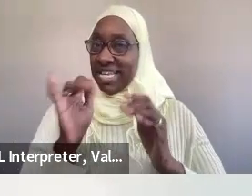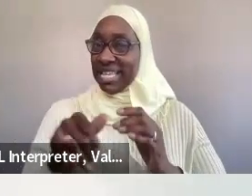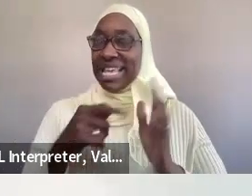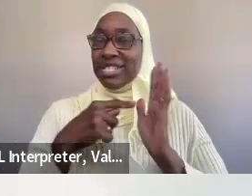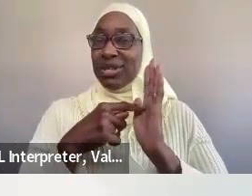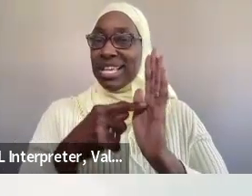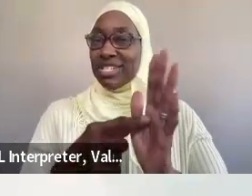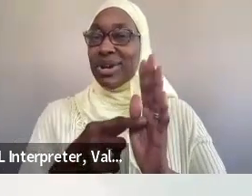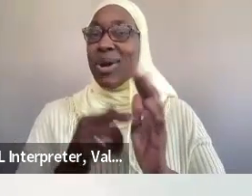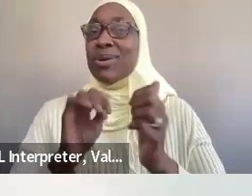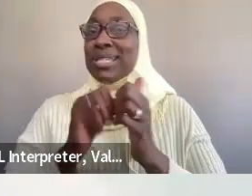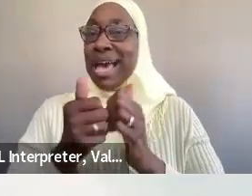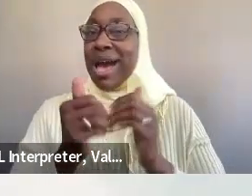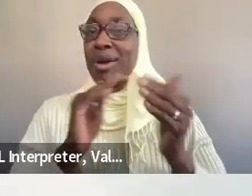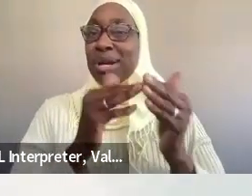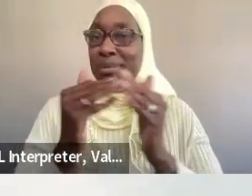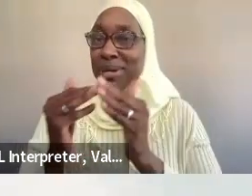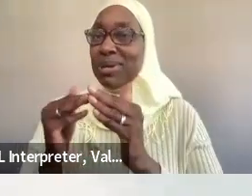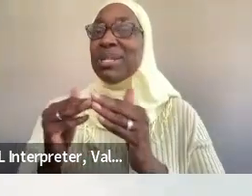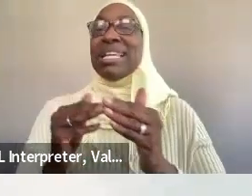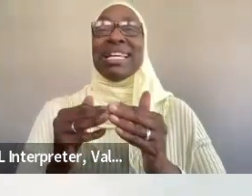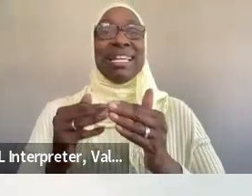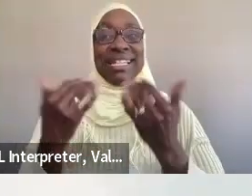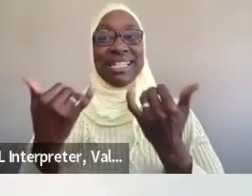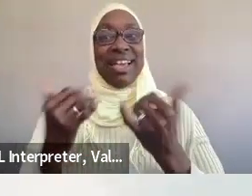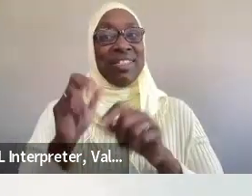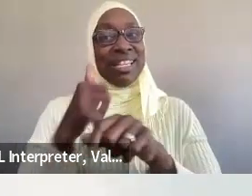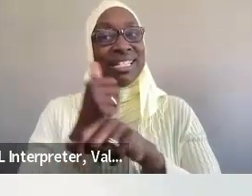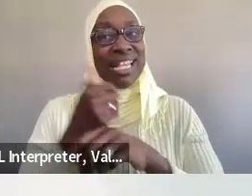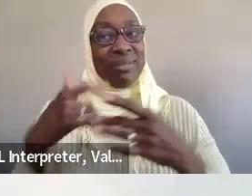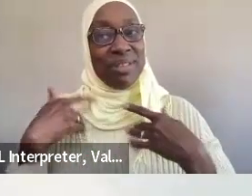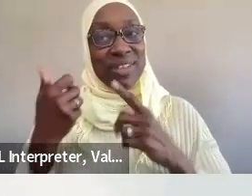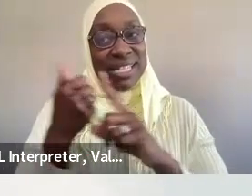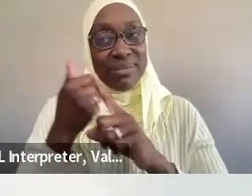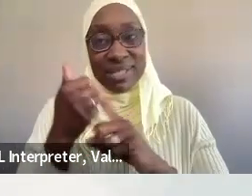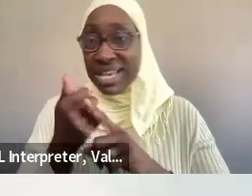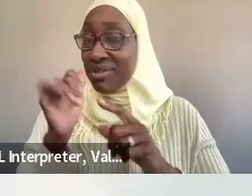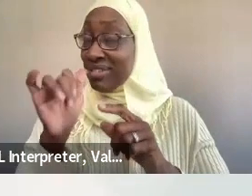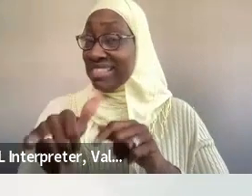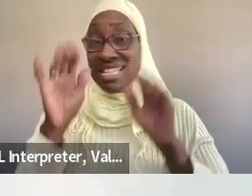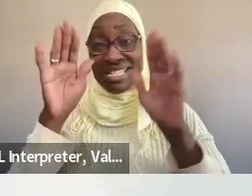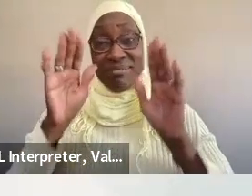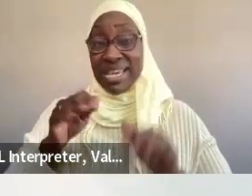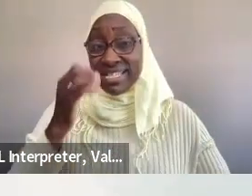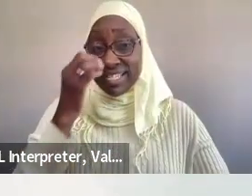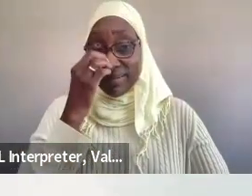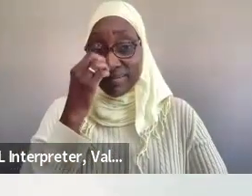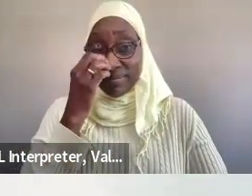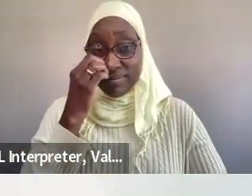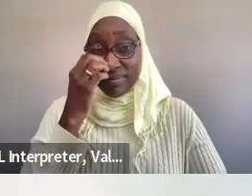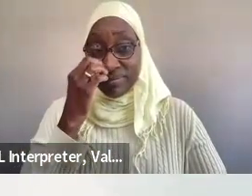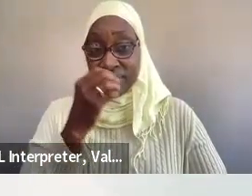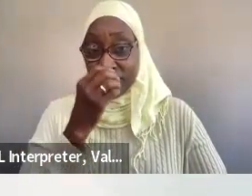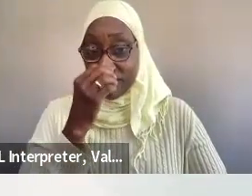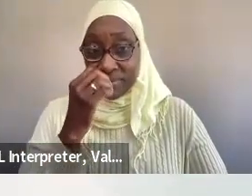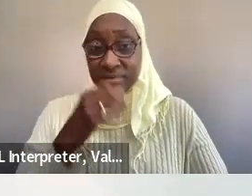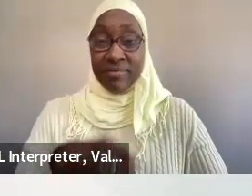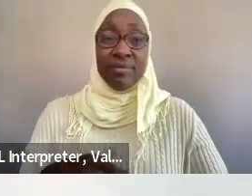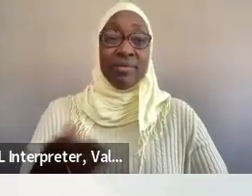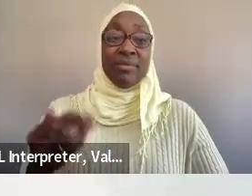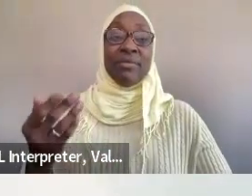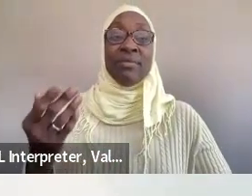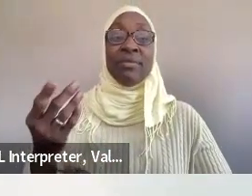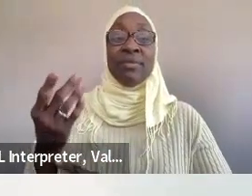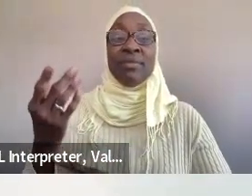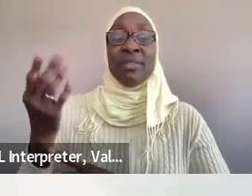now we're inspiring members to put on their own events, which is amazing. I also wanted to highlight an event we did last semester, which was our Ideation